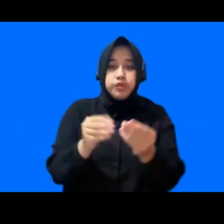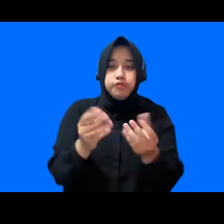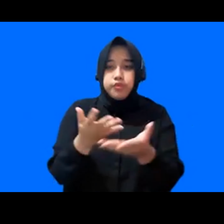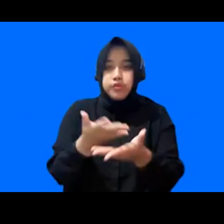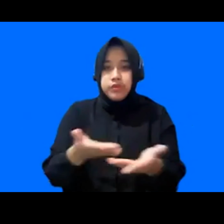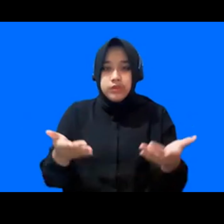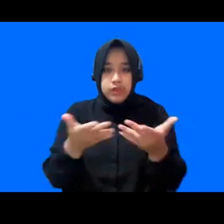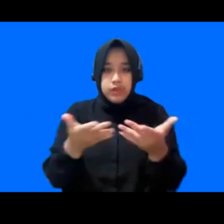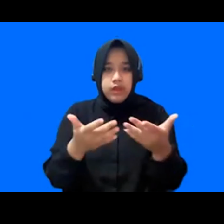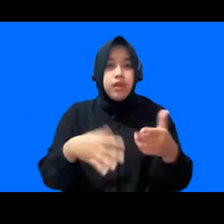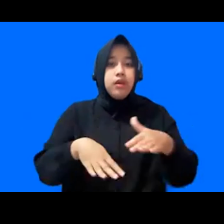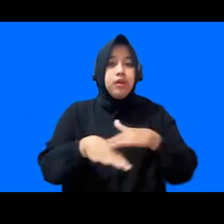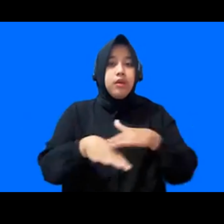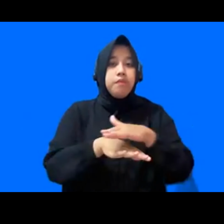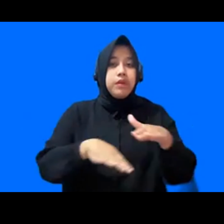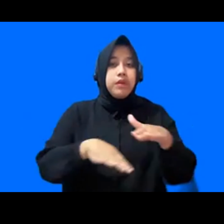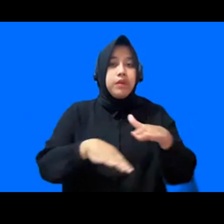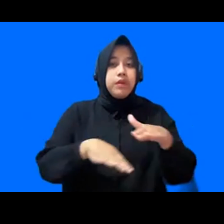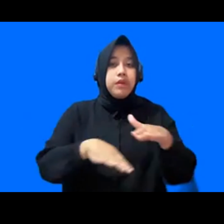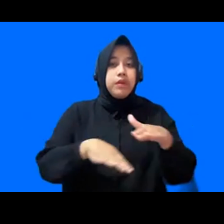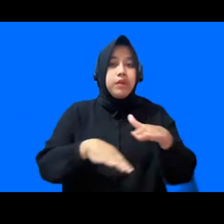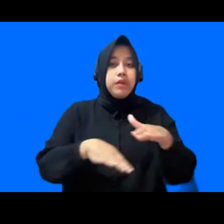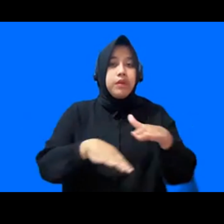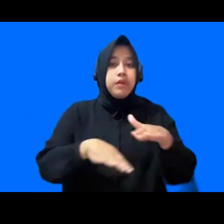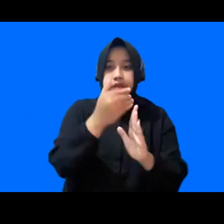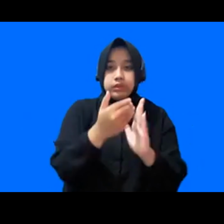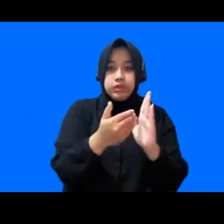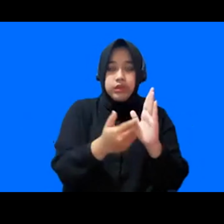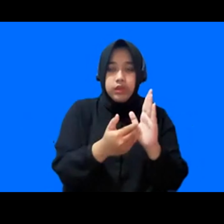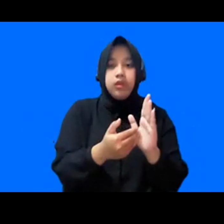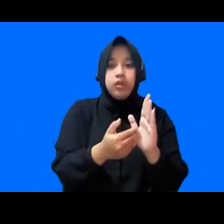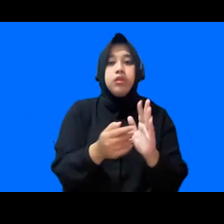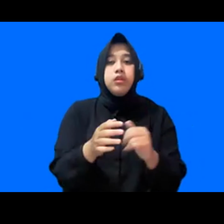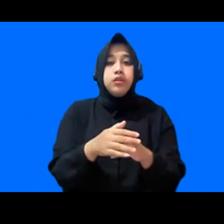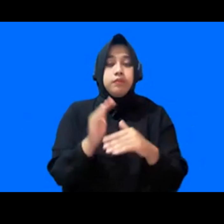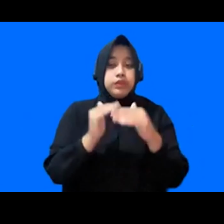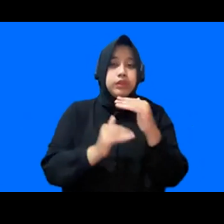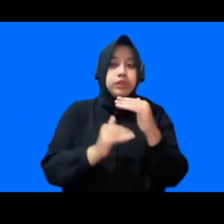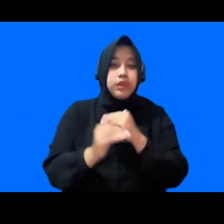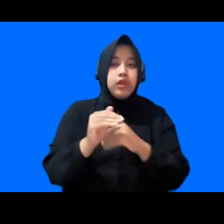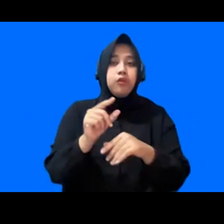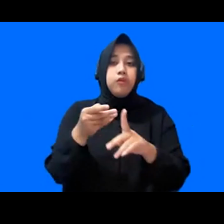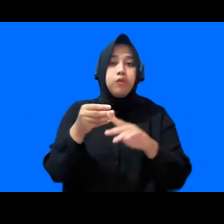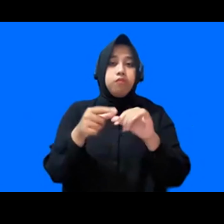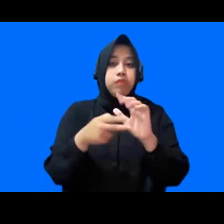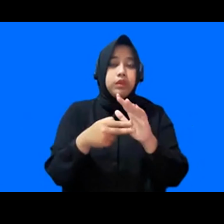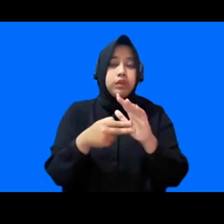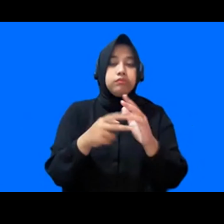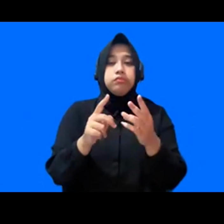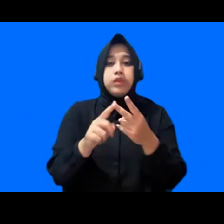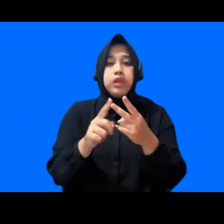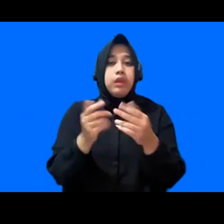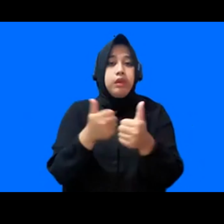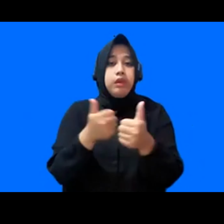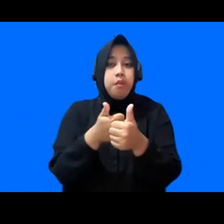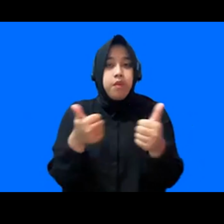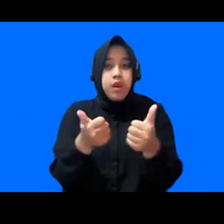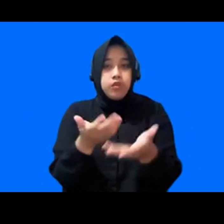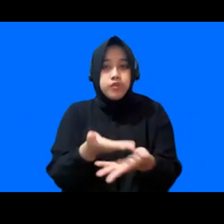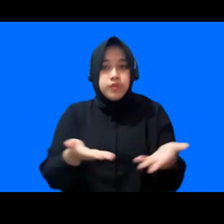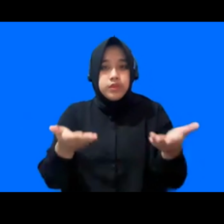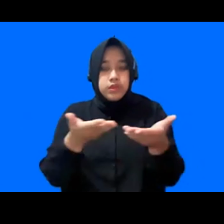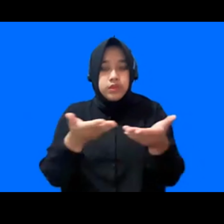social services and urban planning. As part of our new a roadmap to support disability inclusive development, we